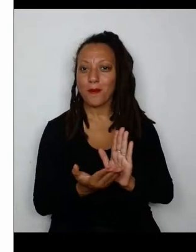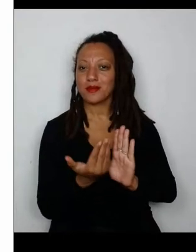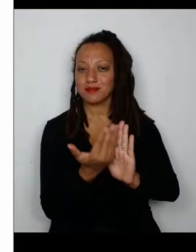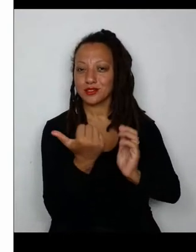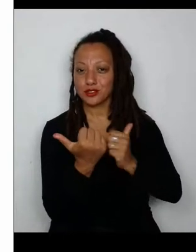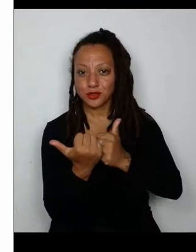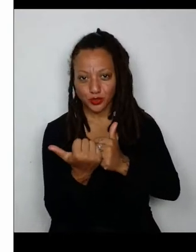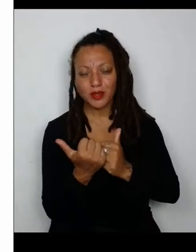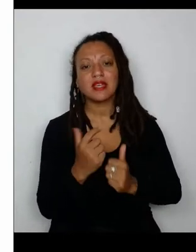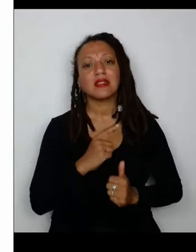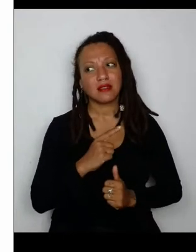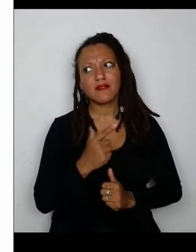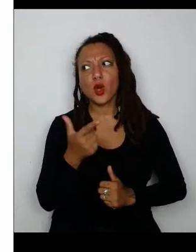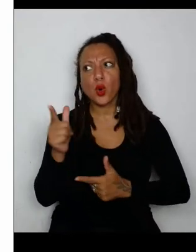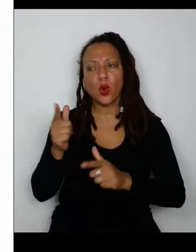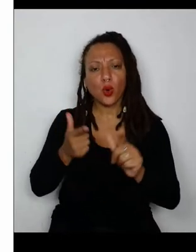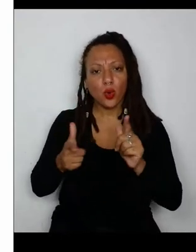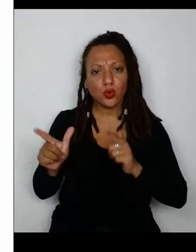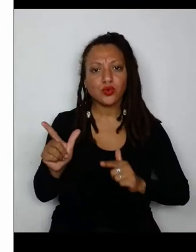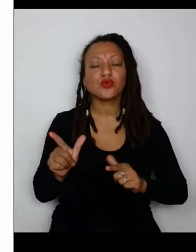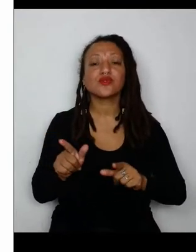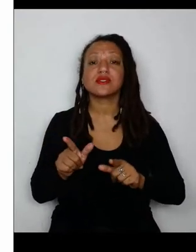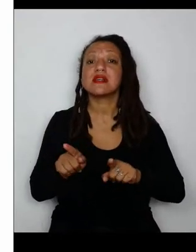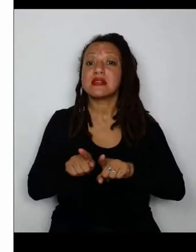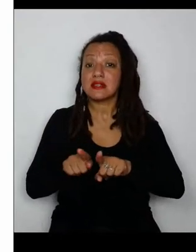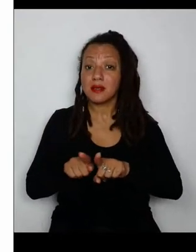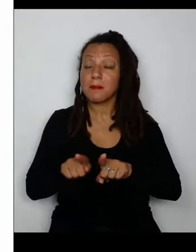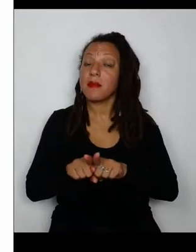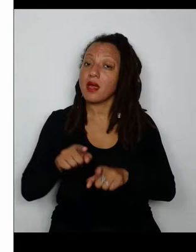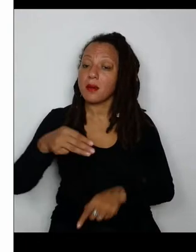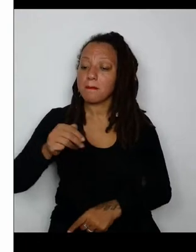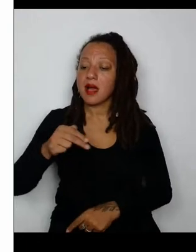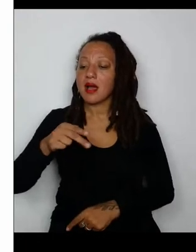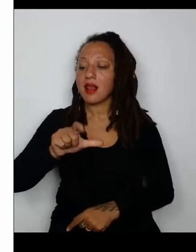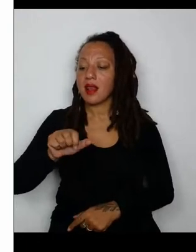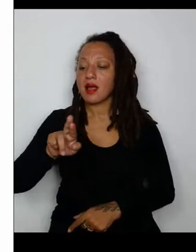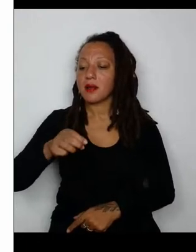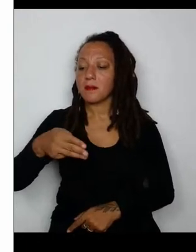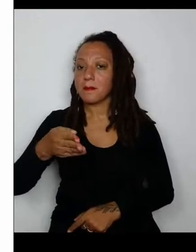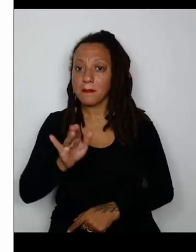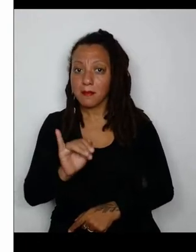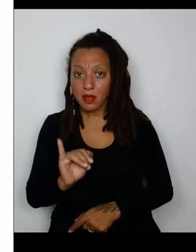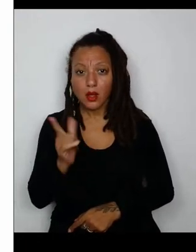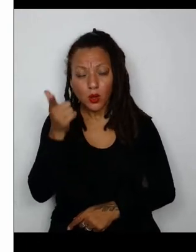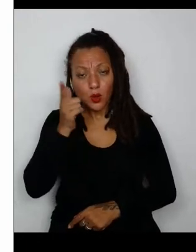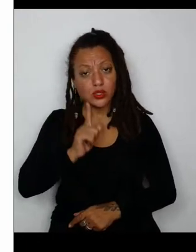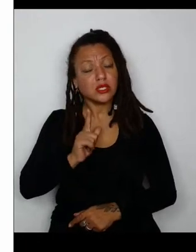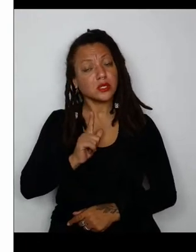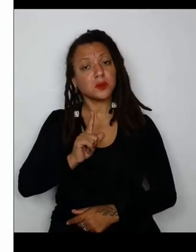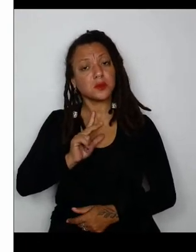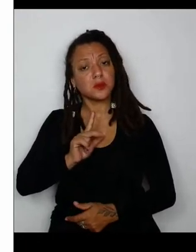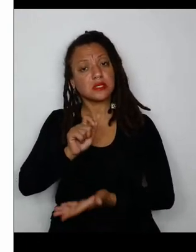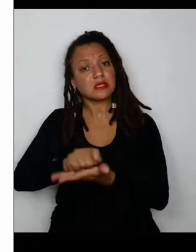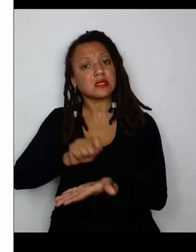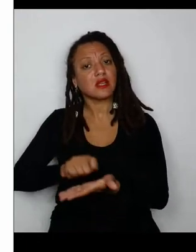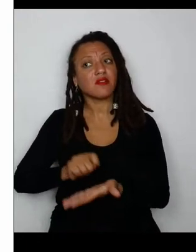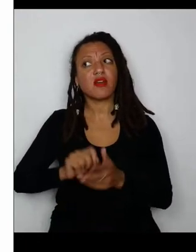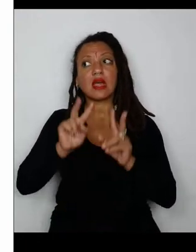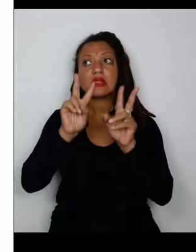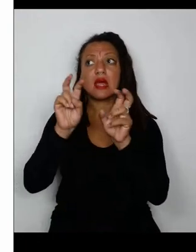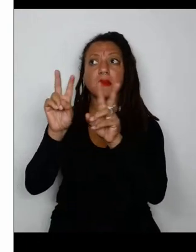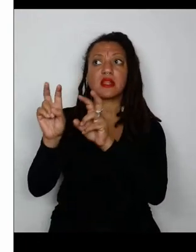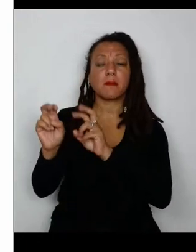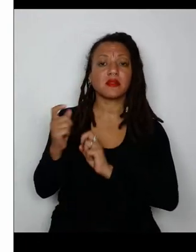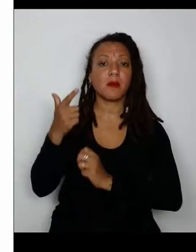suitable voice in which to write about subjects not belonging to the sanctified masculine realm of high